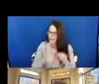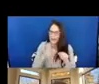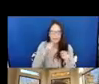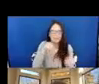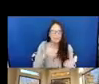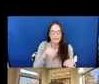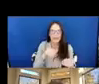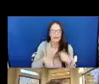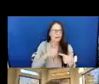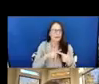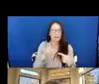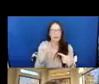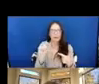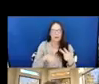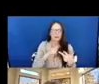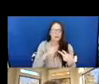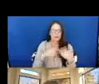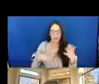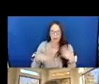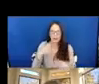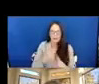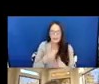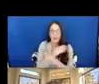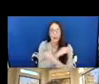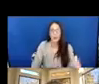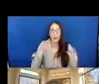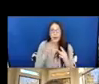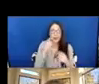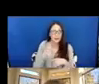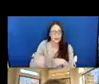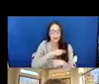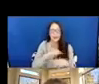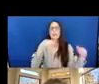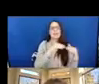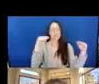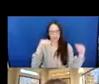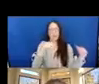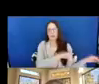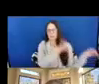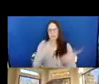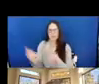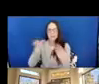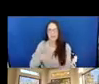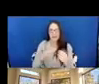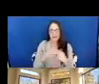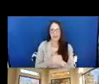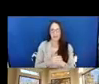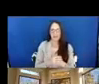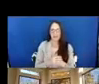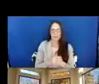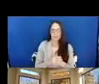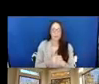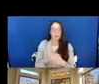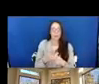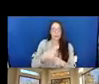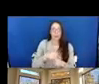toilet, clothe themselves. No contact for them is the equivalent of death. Those charged with the care